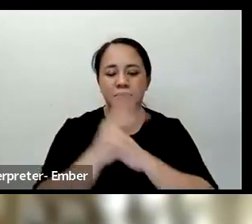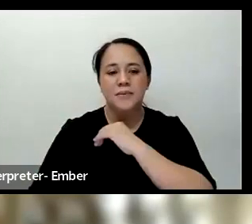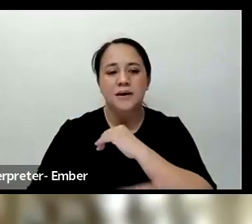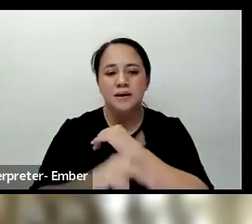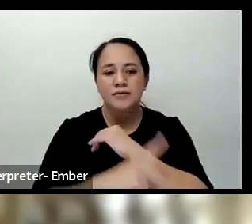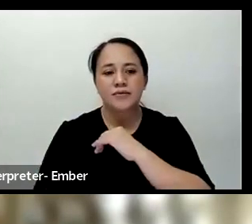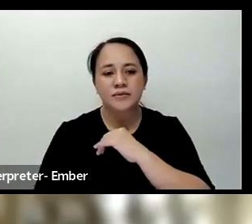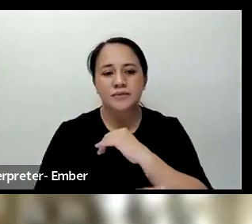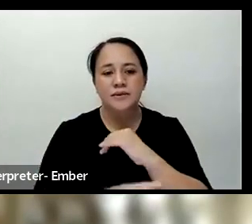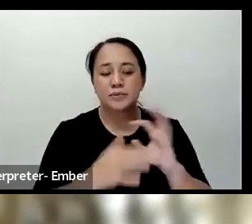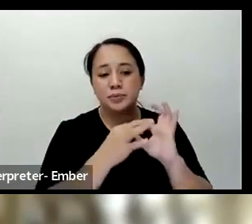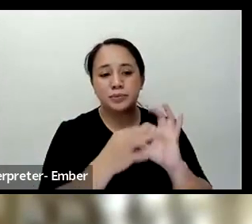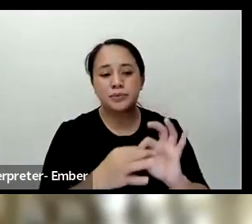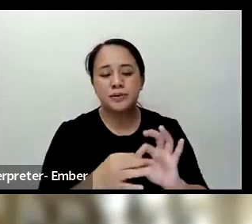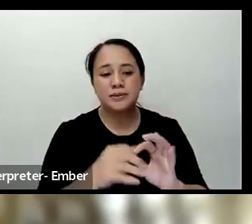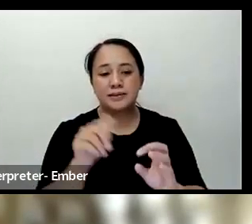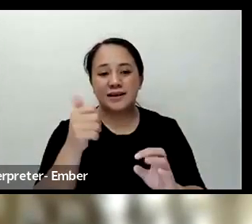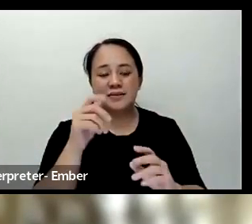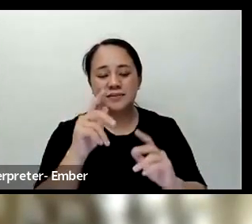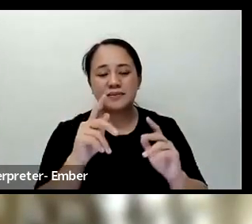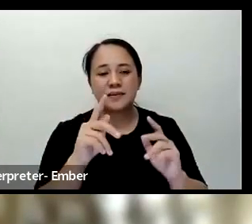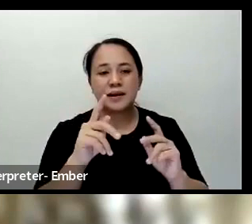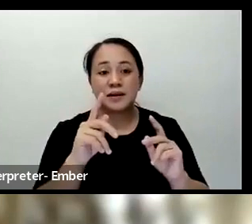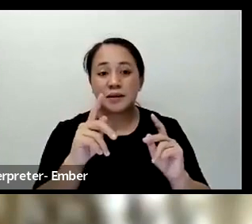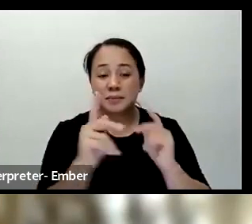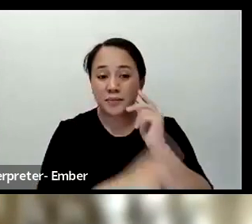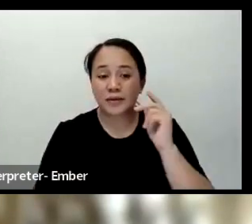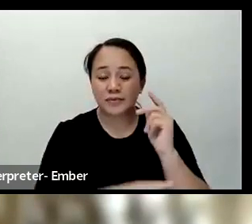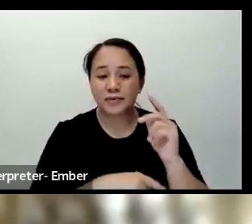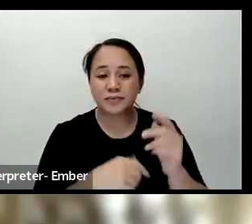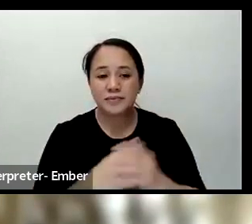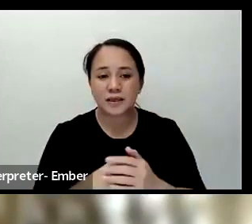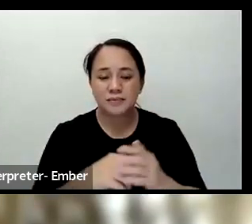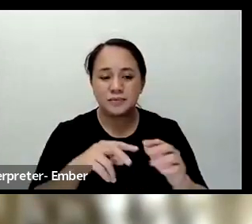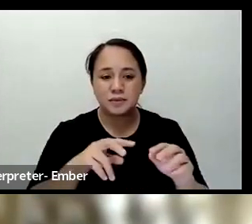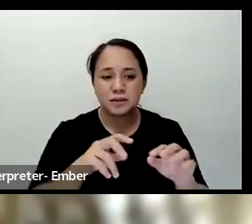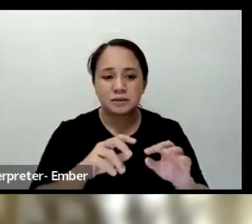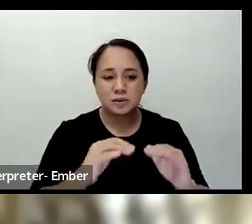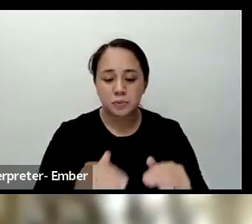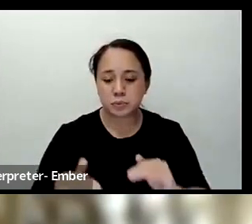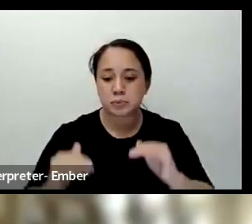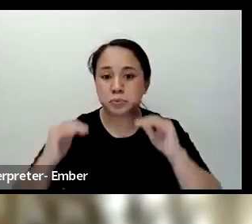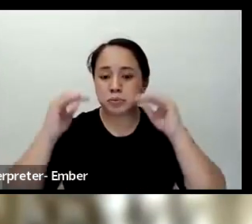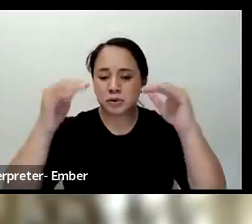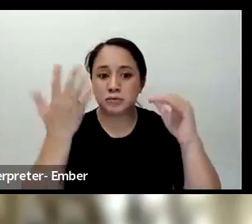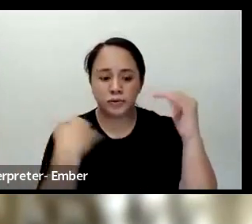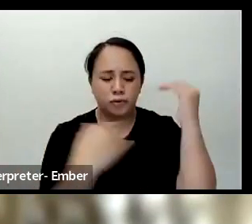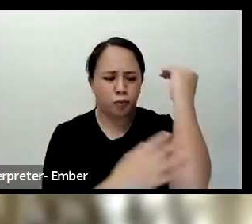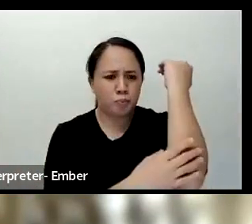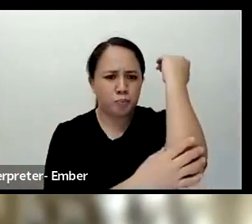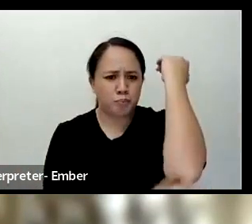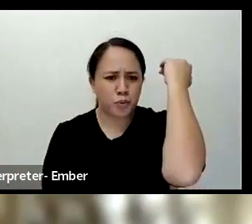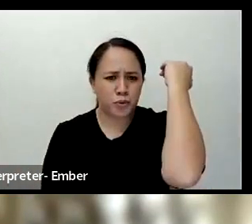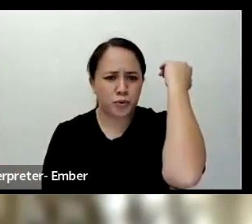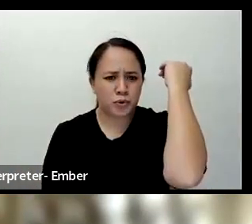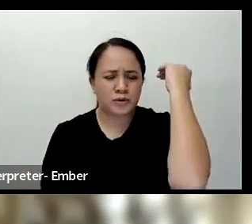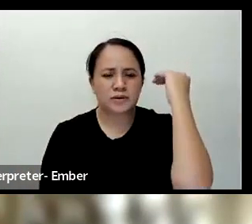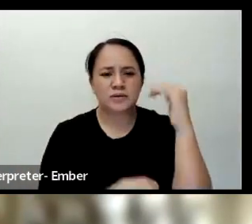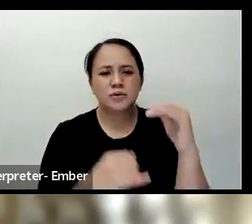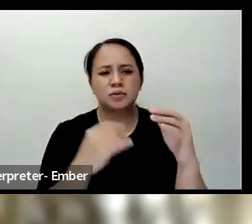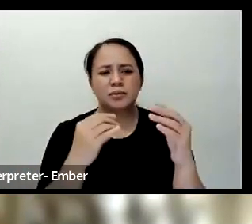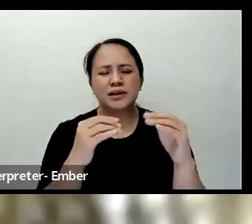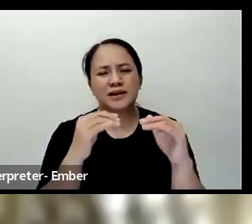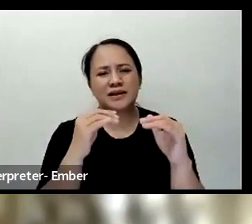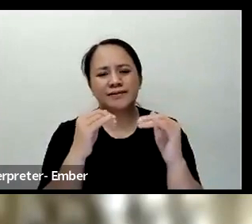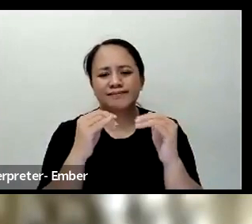in terms of the 10 provinces with that jumped from poorest to least poor. It is now the